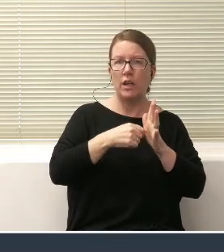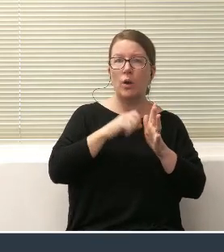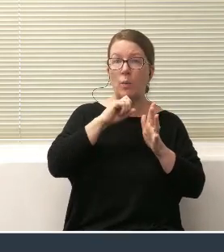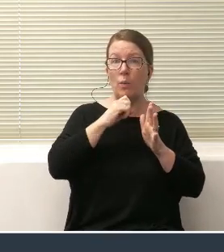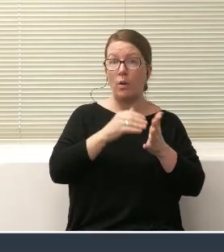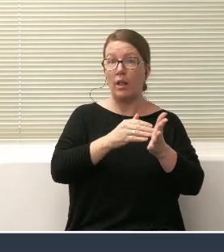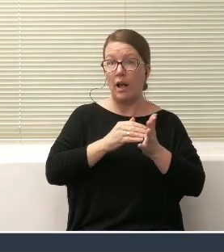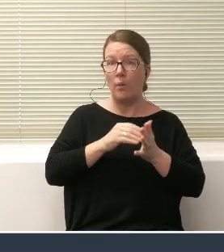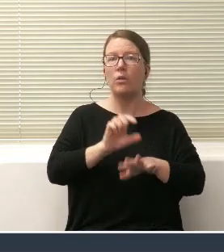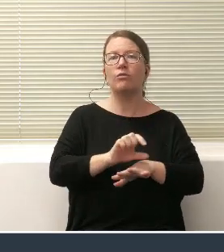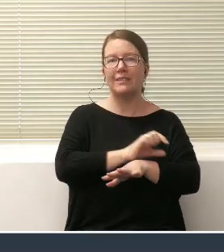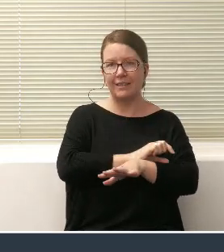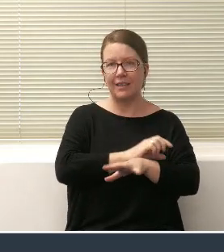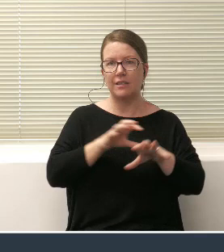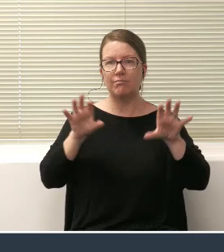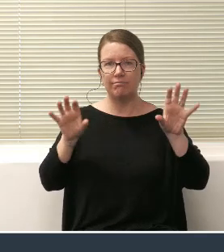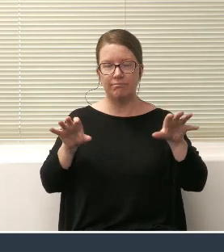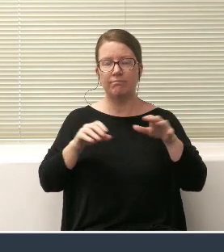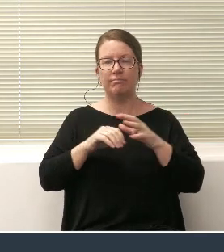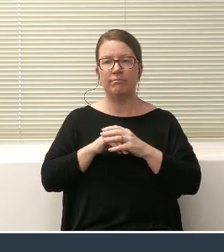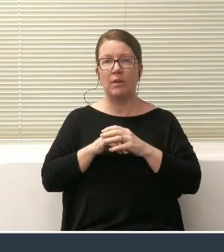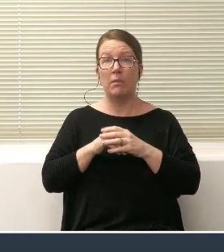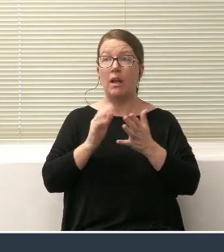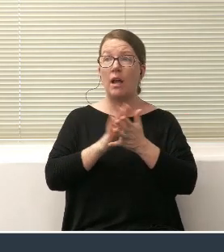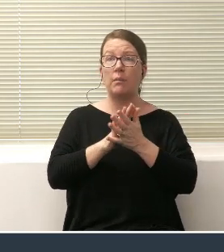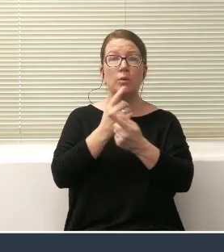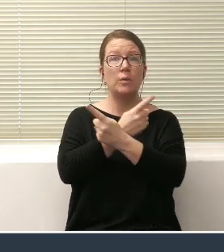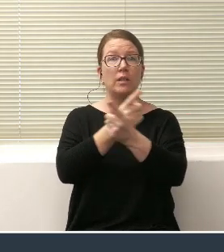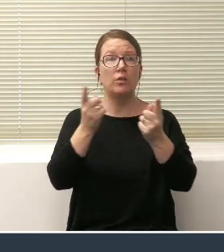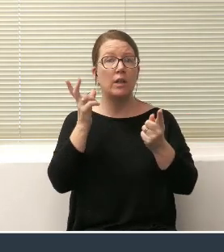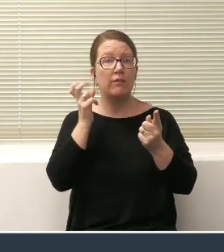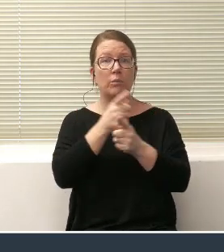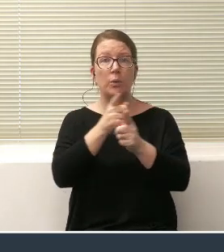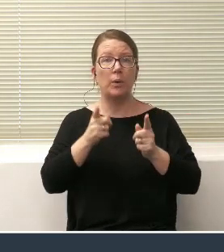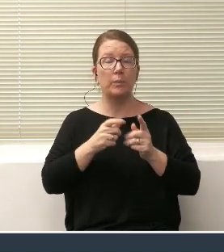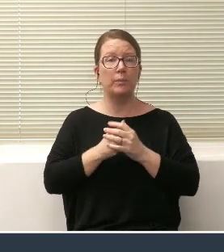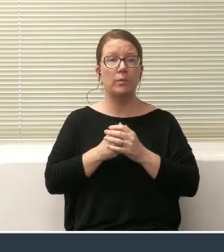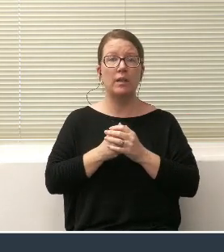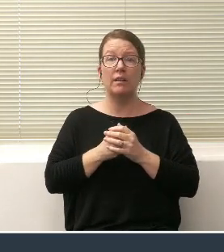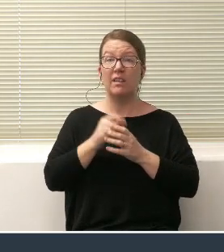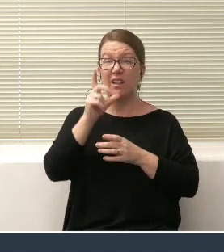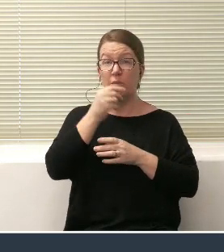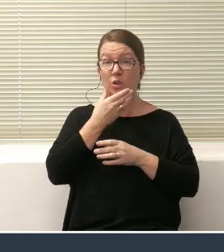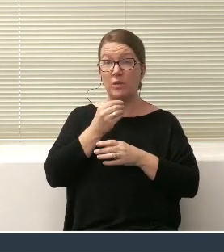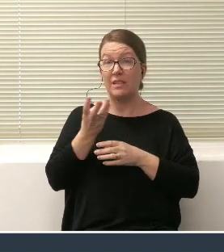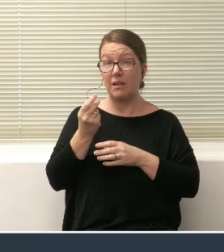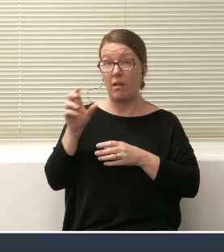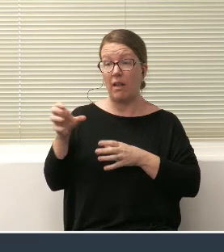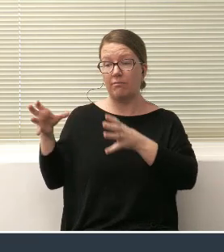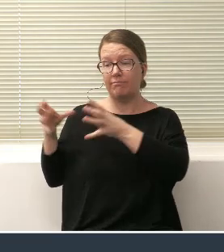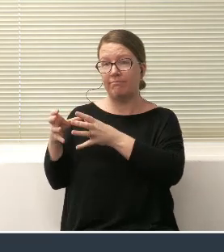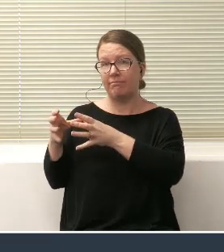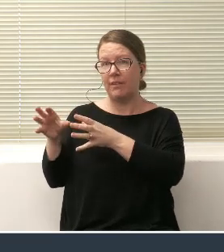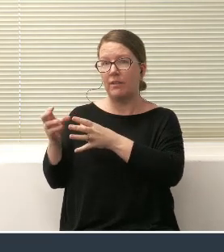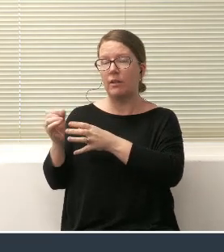hear others' views around the table about, some of that resilience rate being used to fund that. And it is actually,